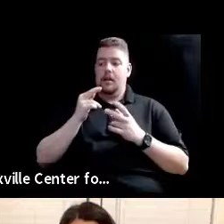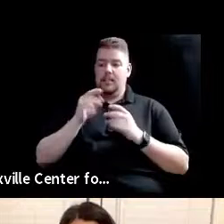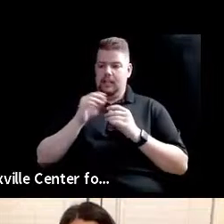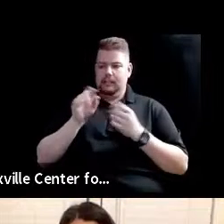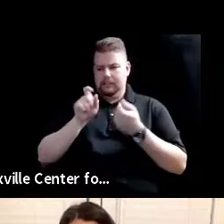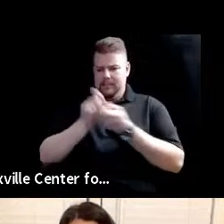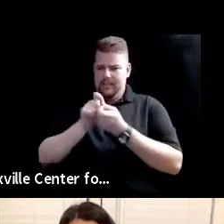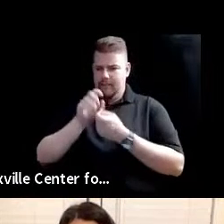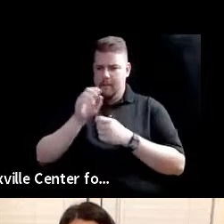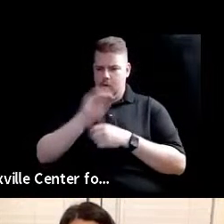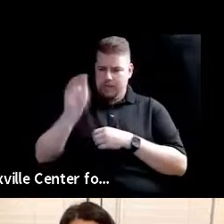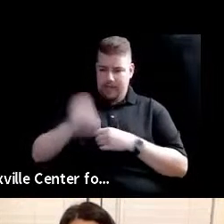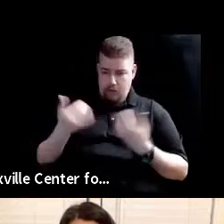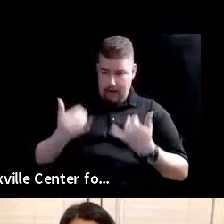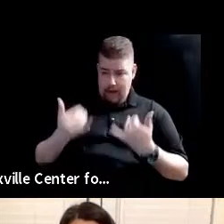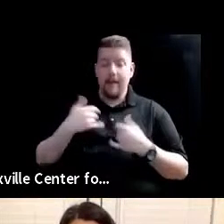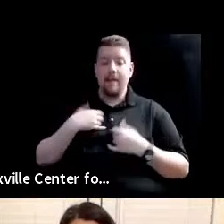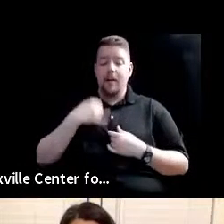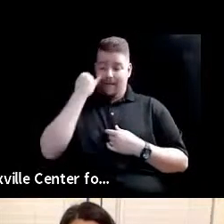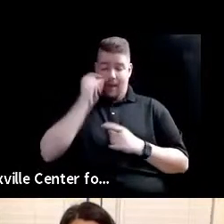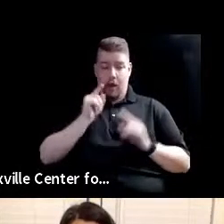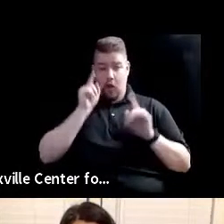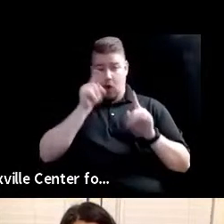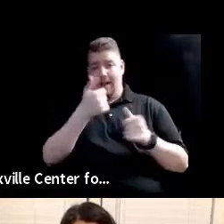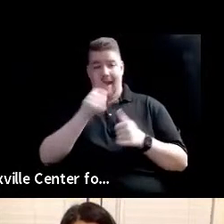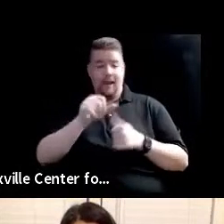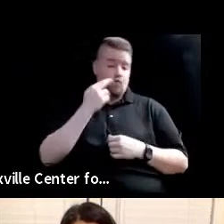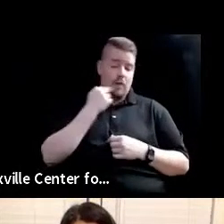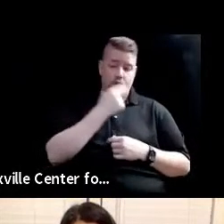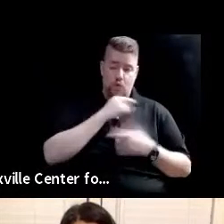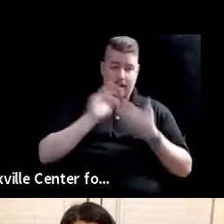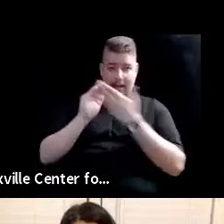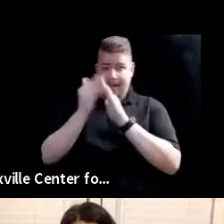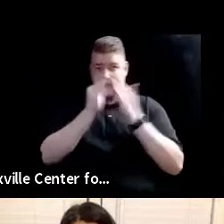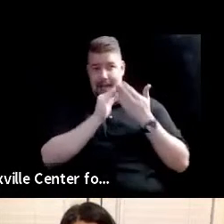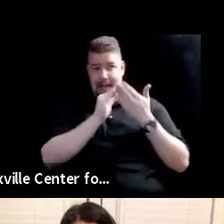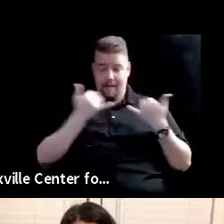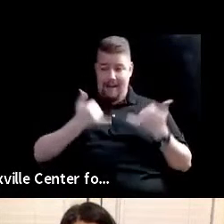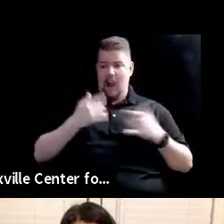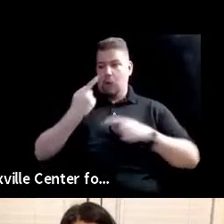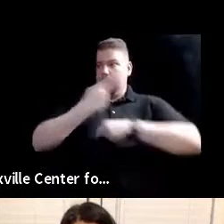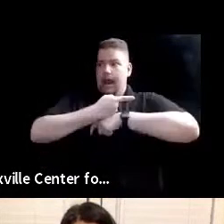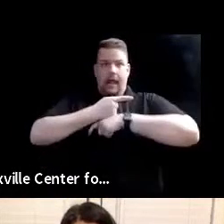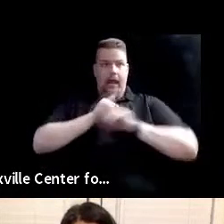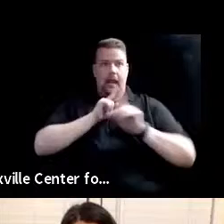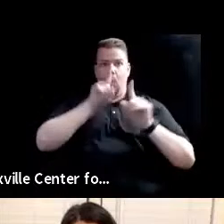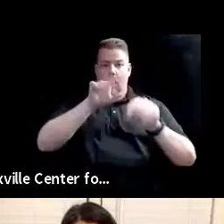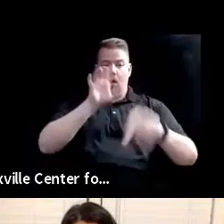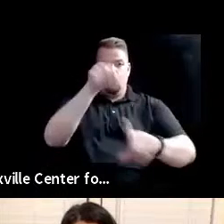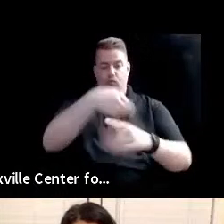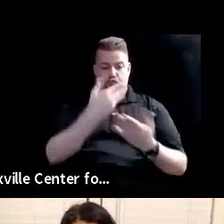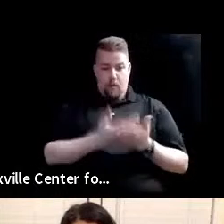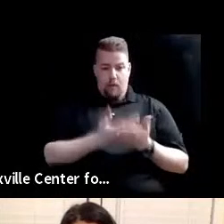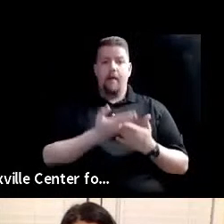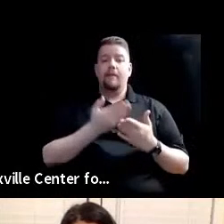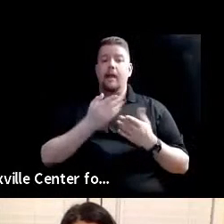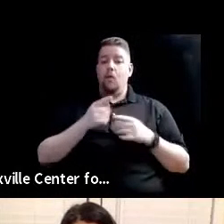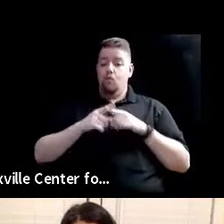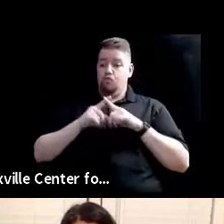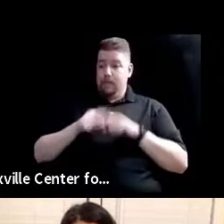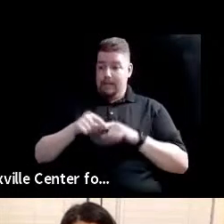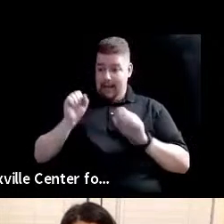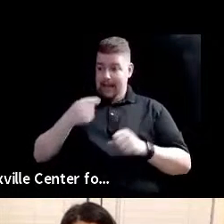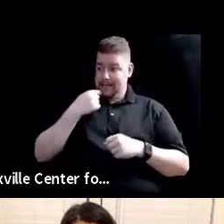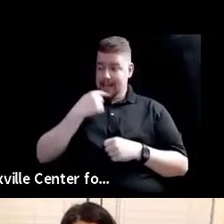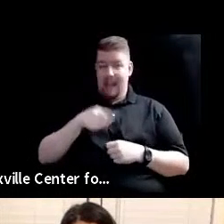And so I guess my question is, if I went to any restaurant in town today, would I reliably be able to say